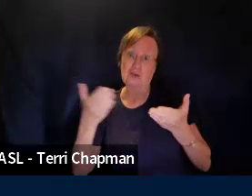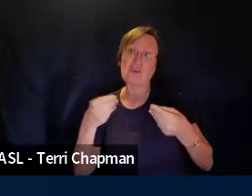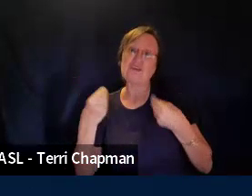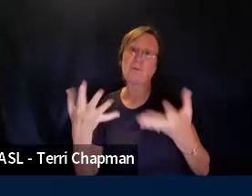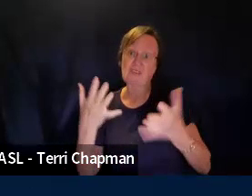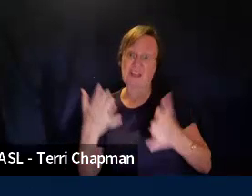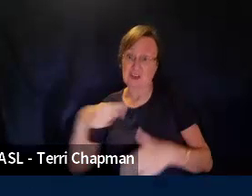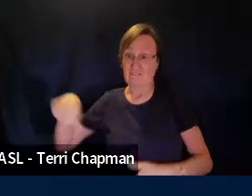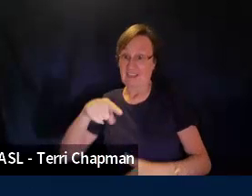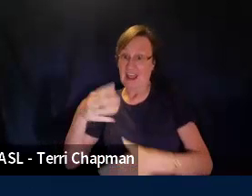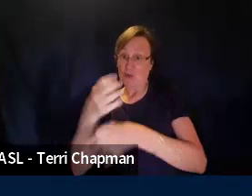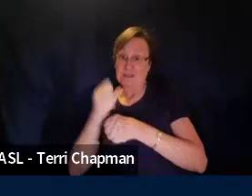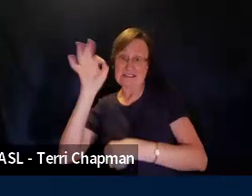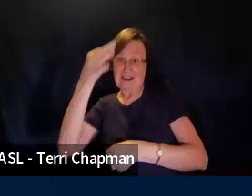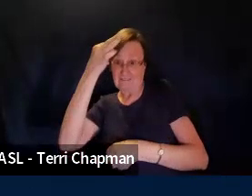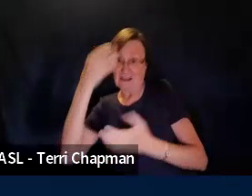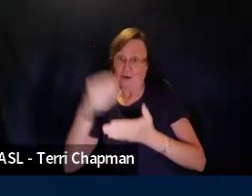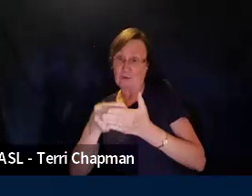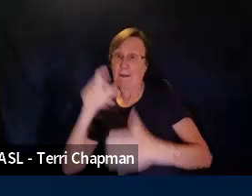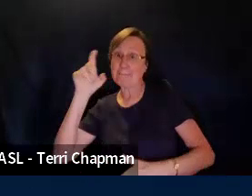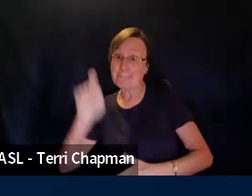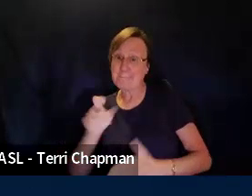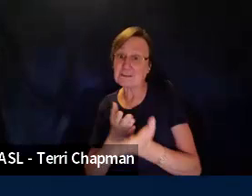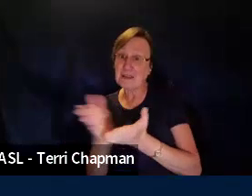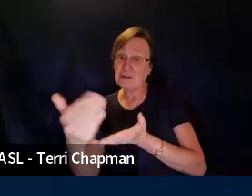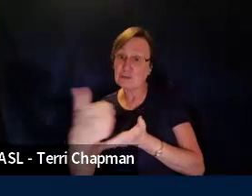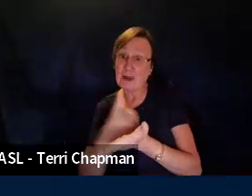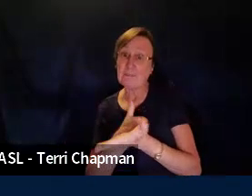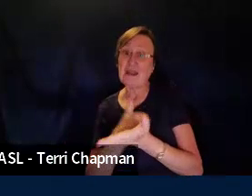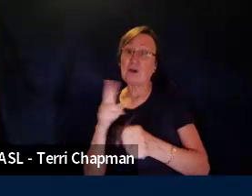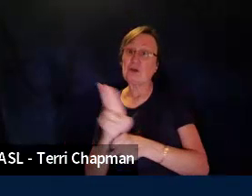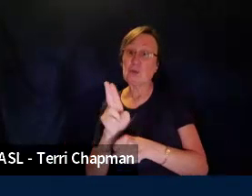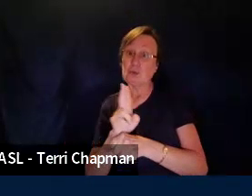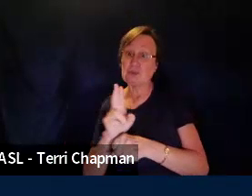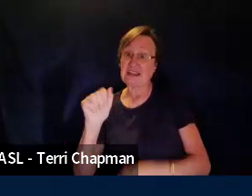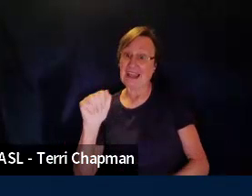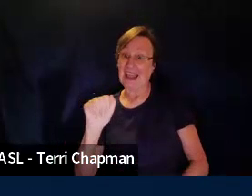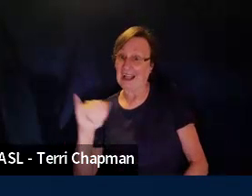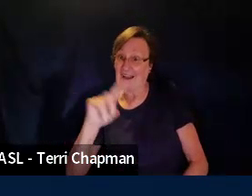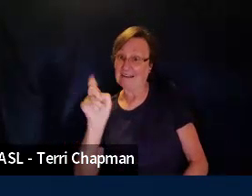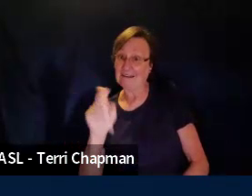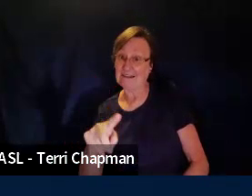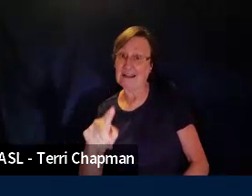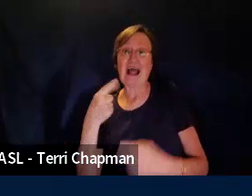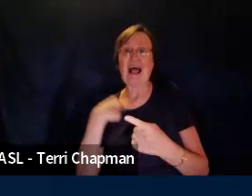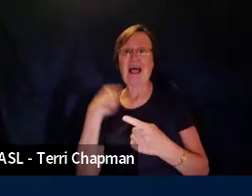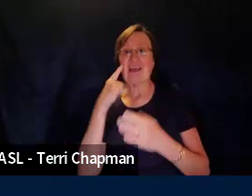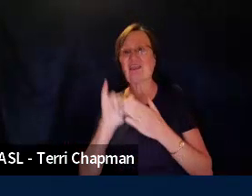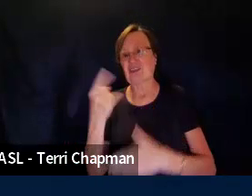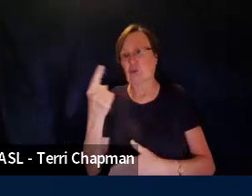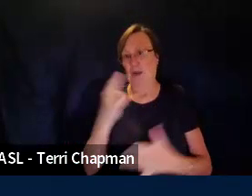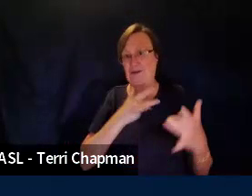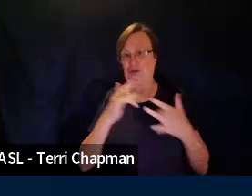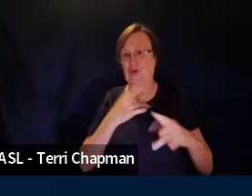funding to be transparent when they're using artificial intelligence? I think this is one of the concerns